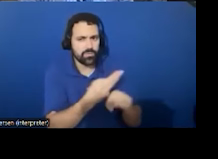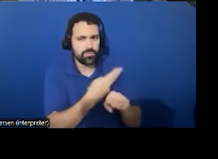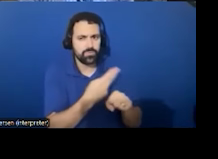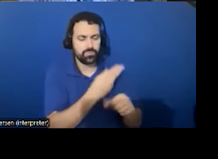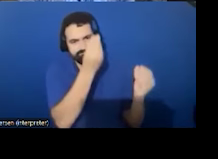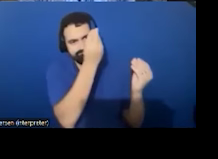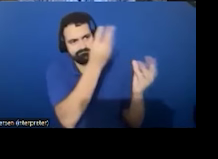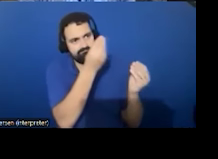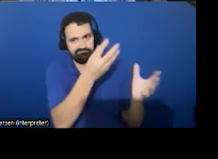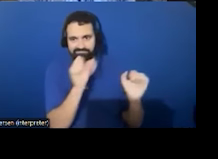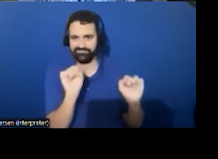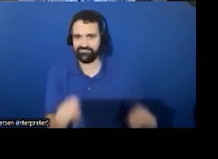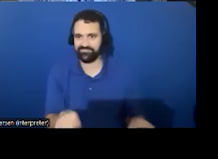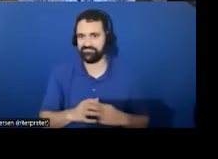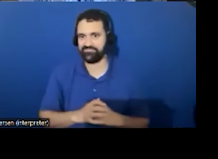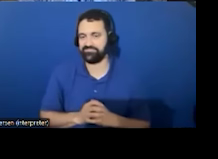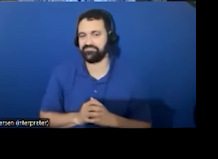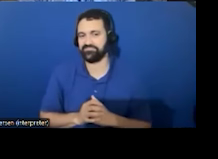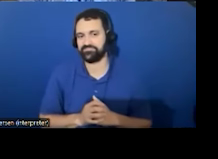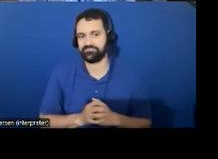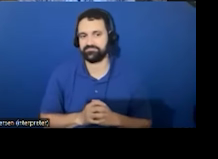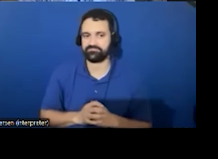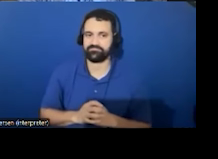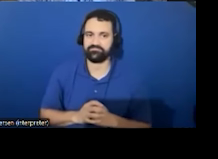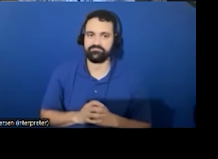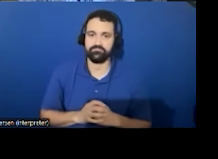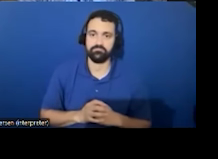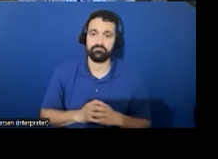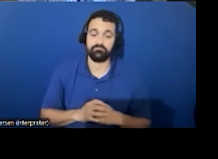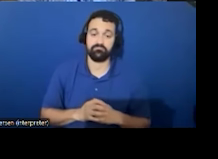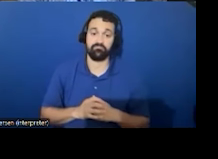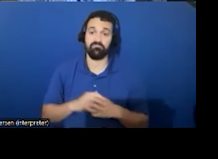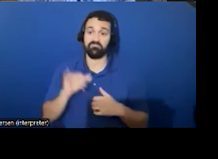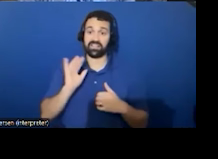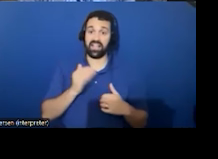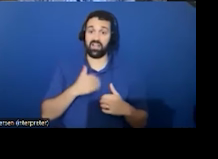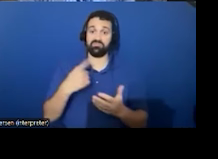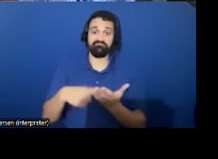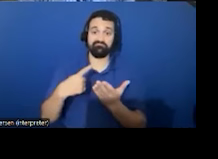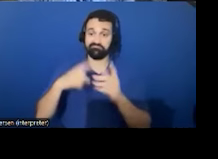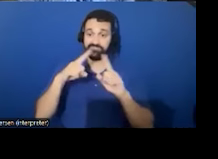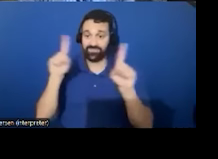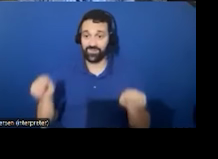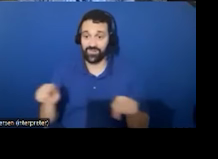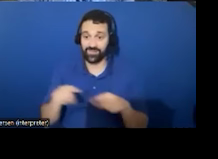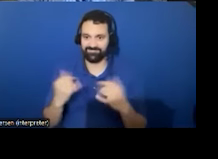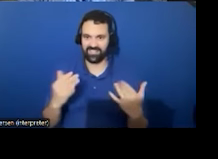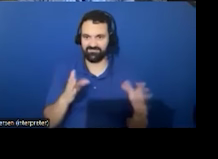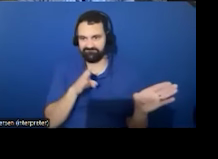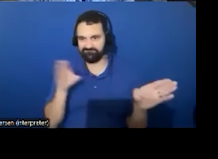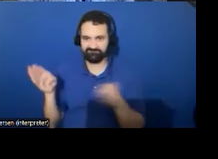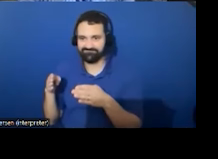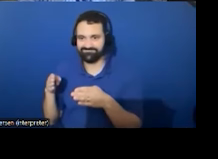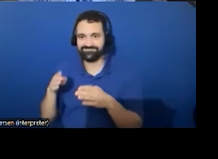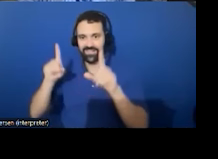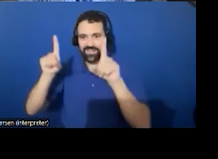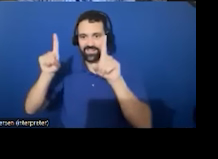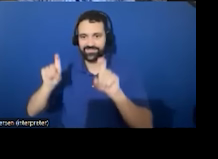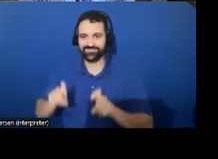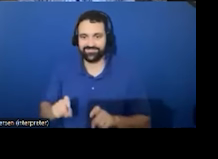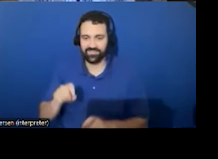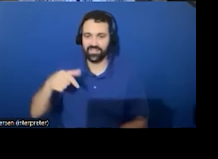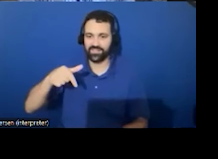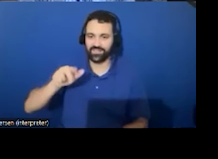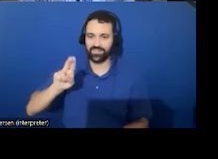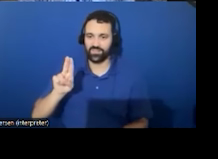fit. Um, so that's our discussion board discussion. Let's talk about quizzes next.